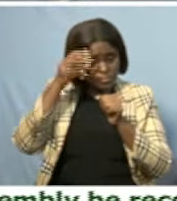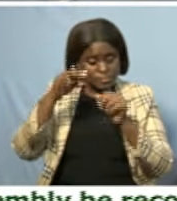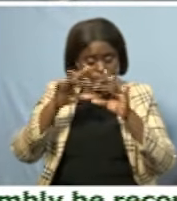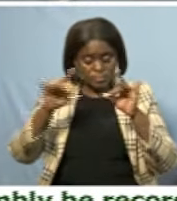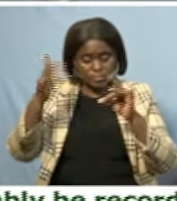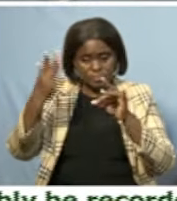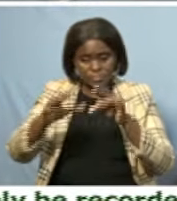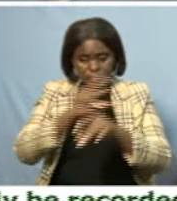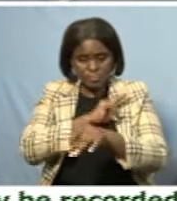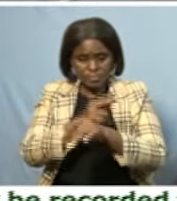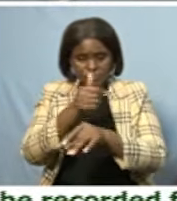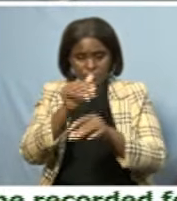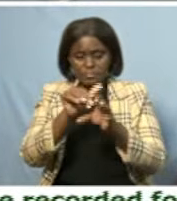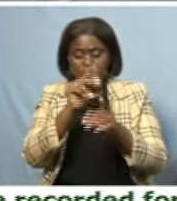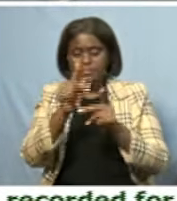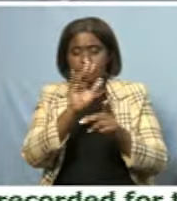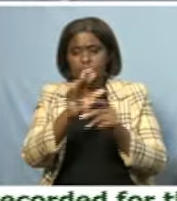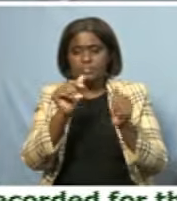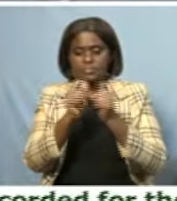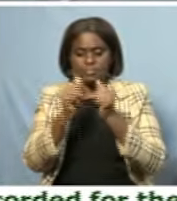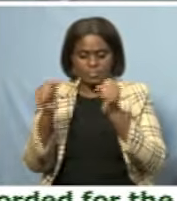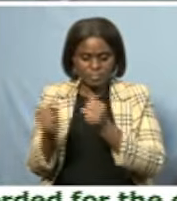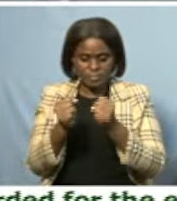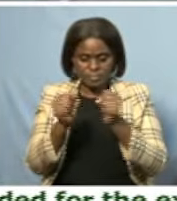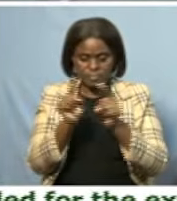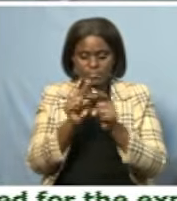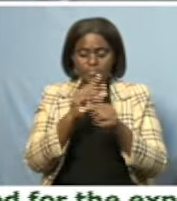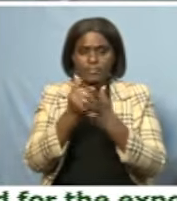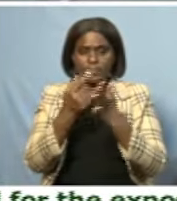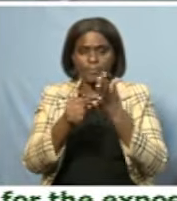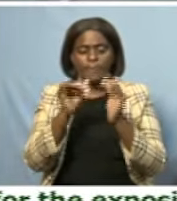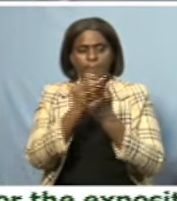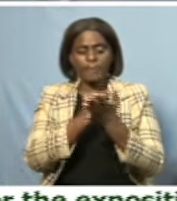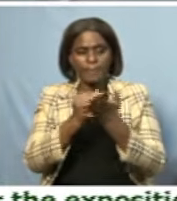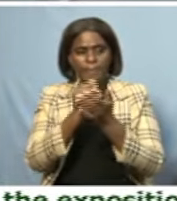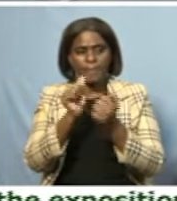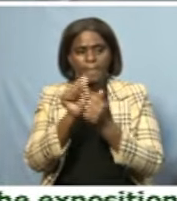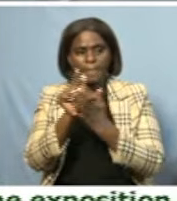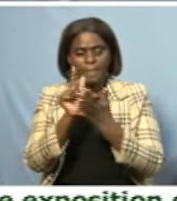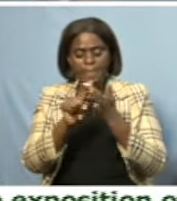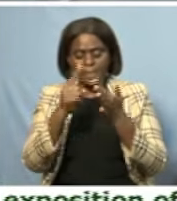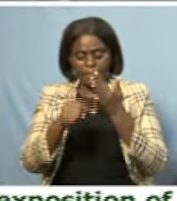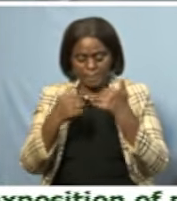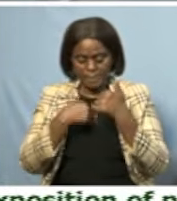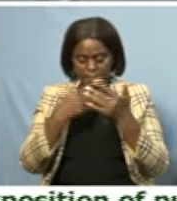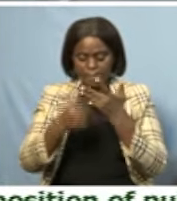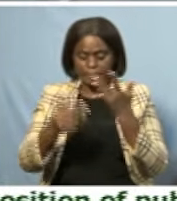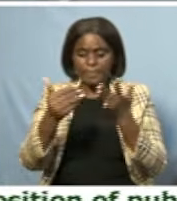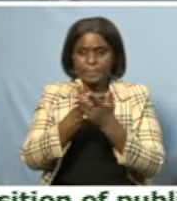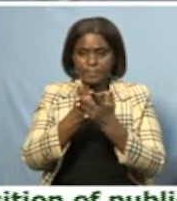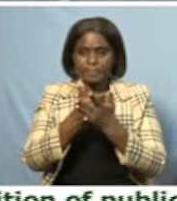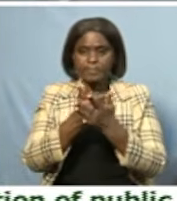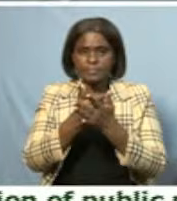Natural Resources is in the process of strengthening our institutions and laws by coming up with the new Land